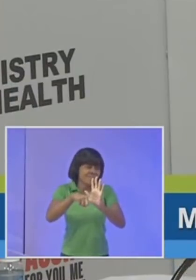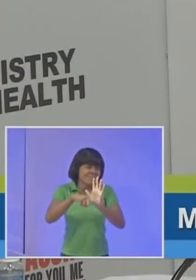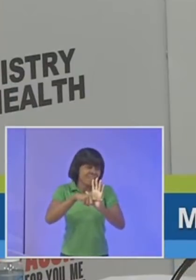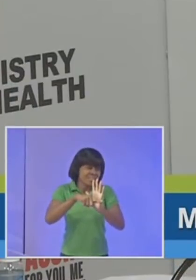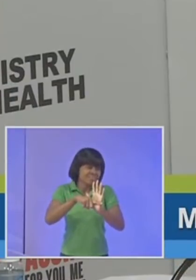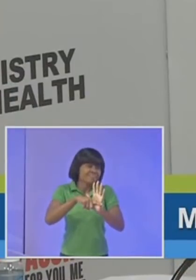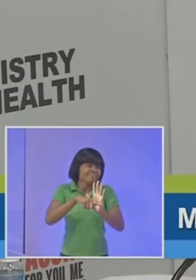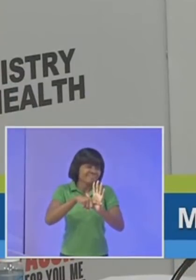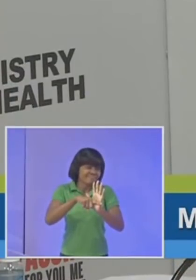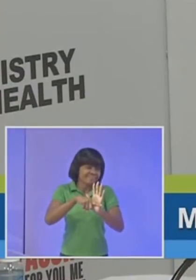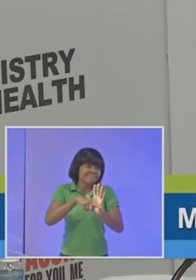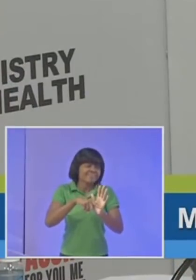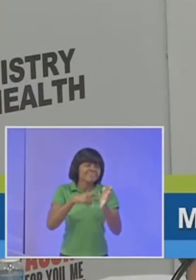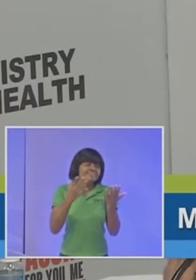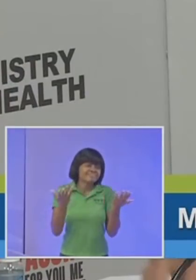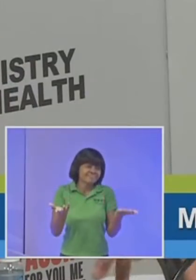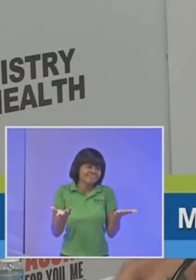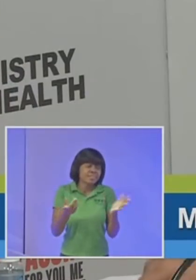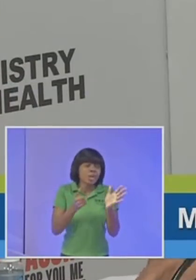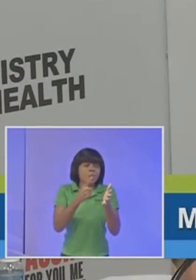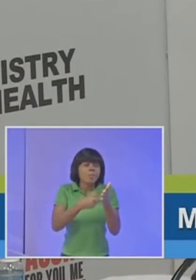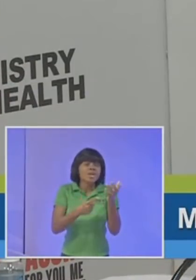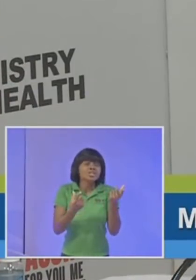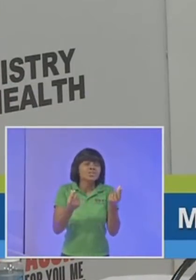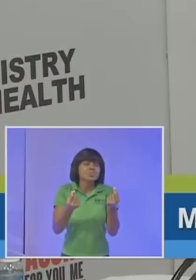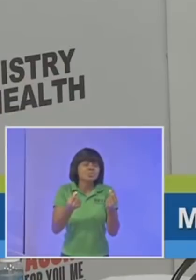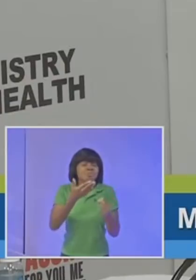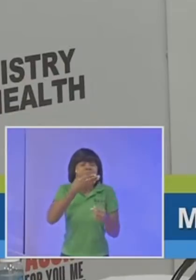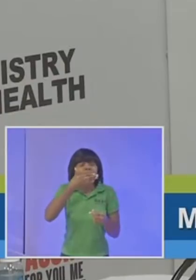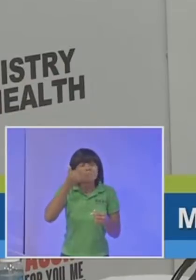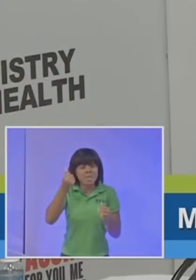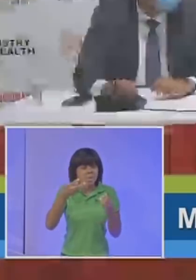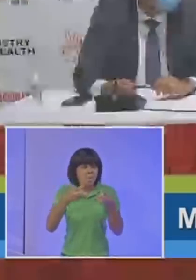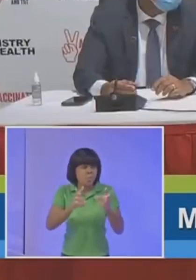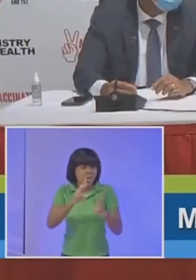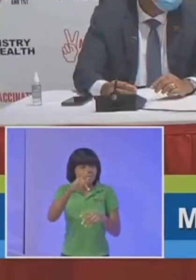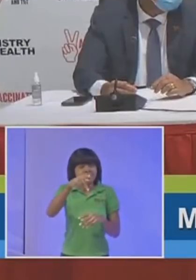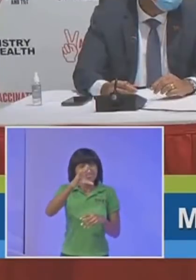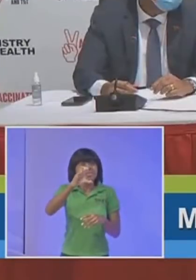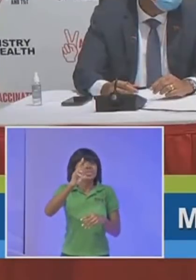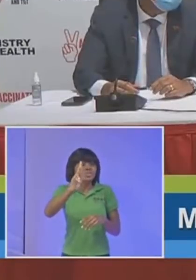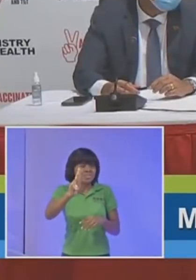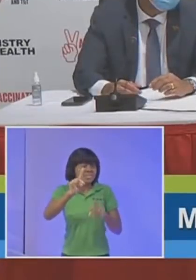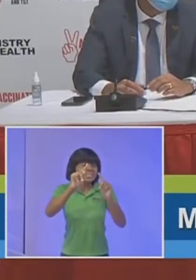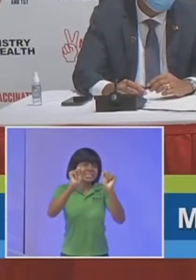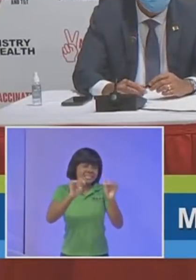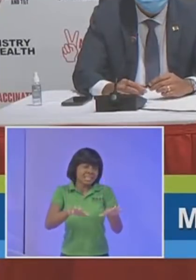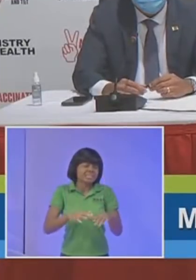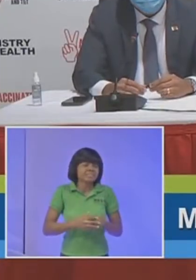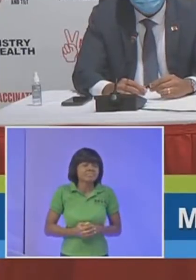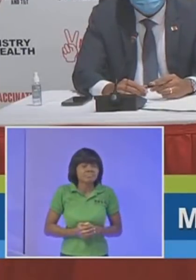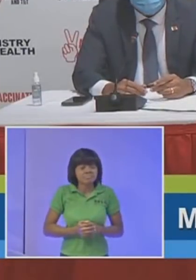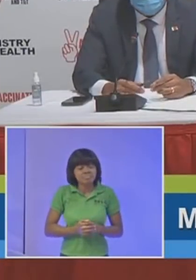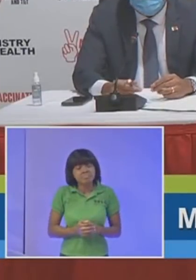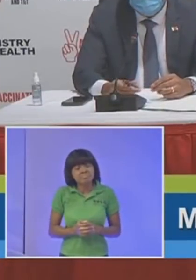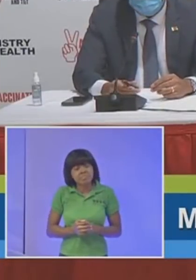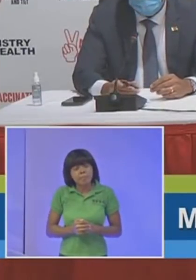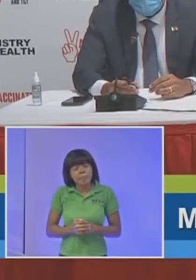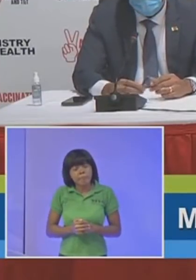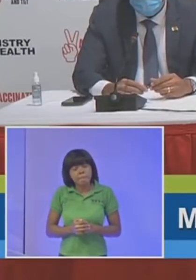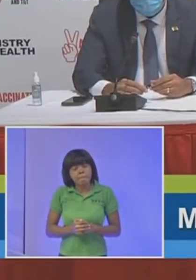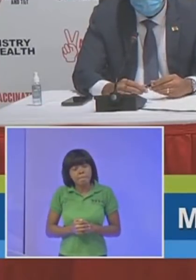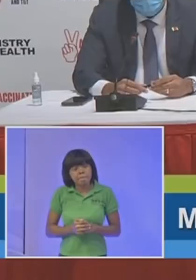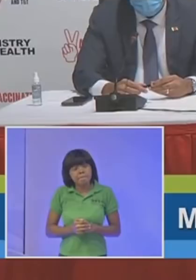positive, and a negative person being able to be detected as negative. So I am going to play media here now. So should